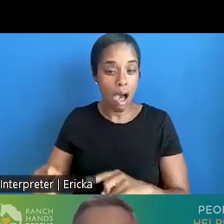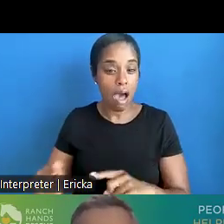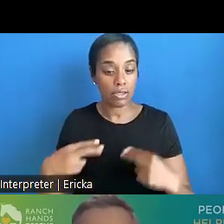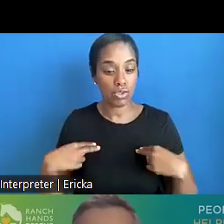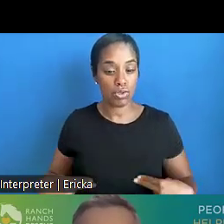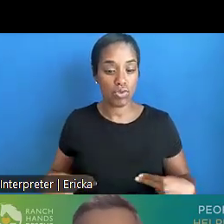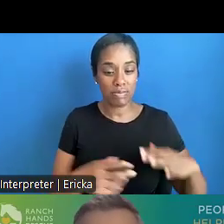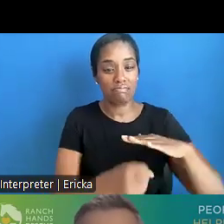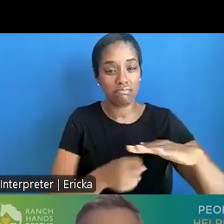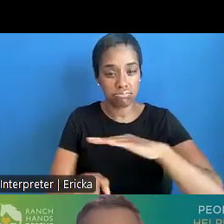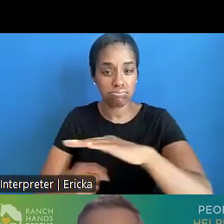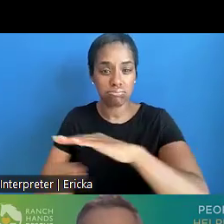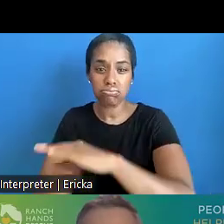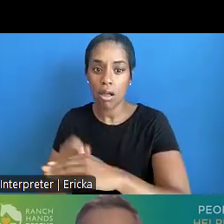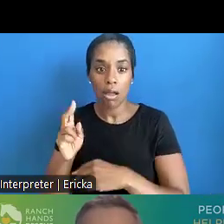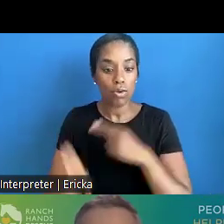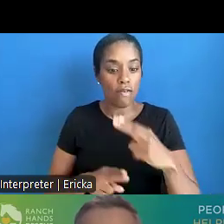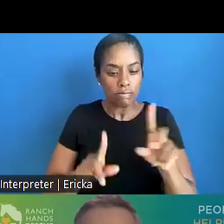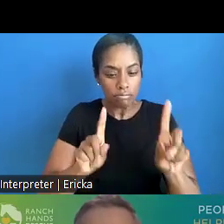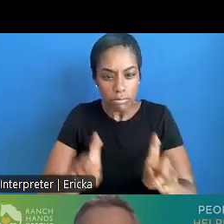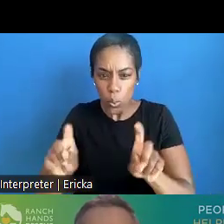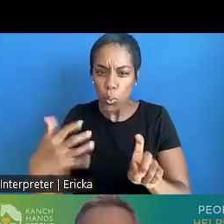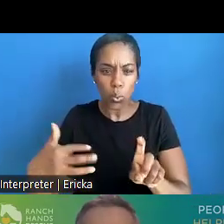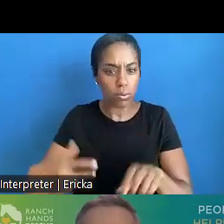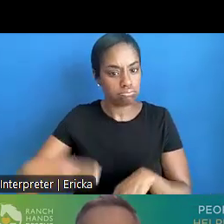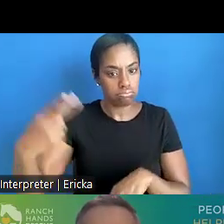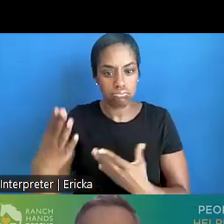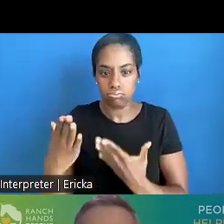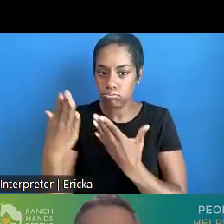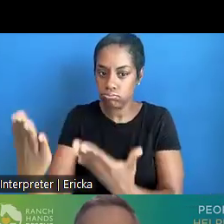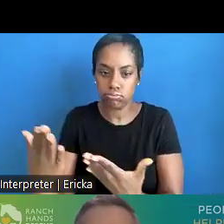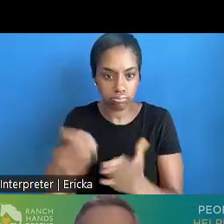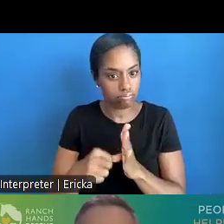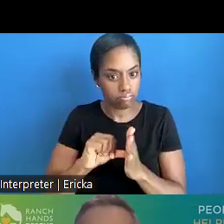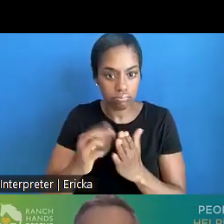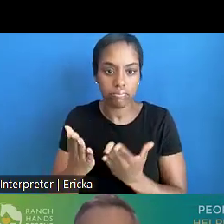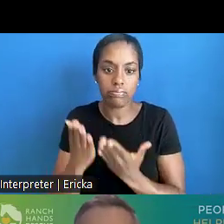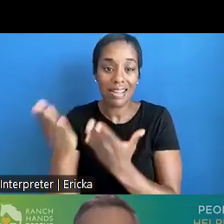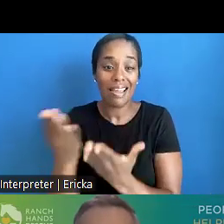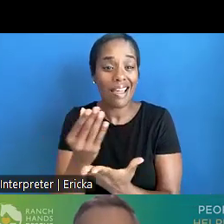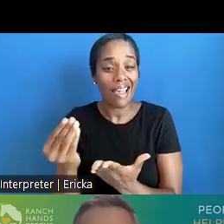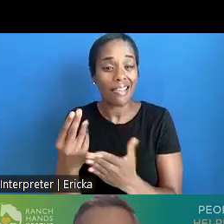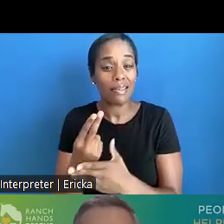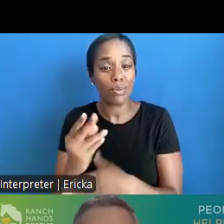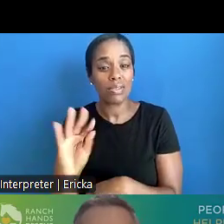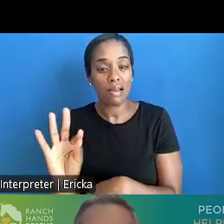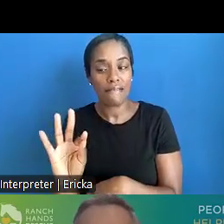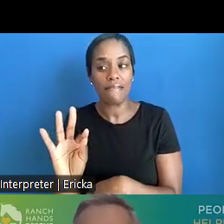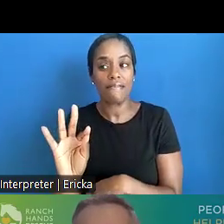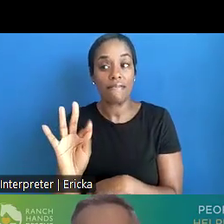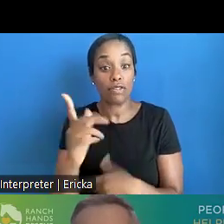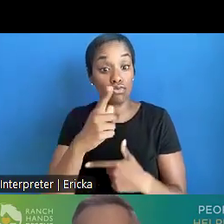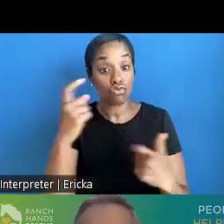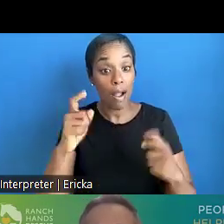definitely something I highly recommend, can't recommend enough, as well as the use of trauma